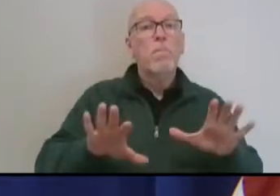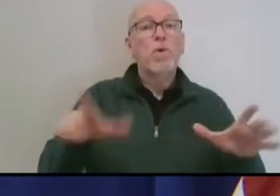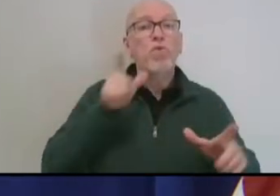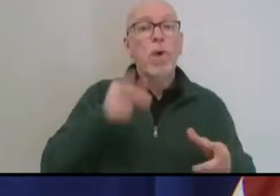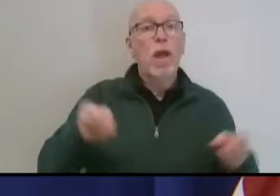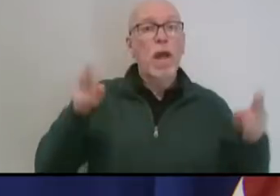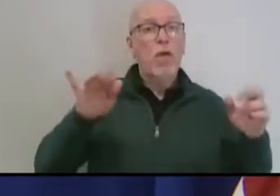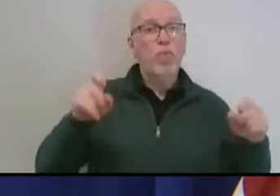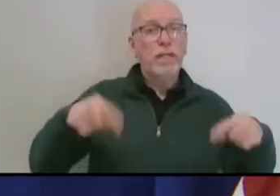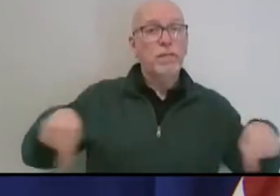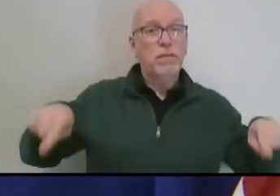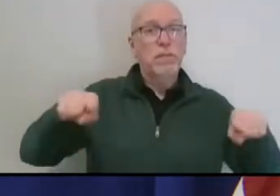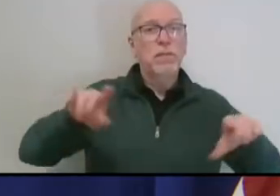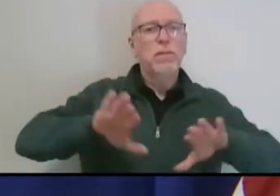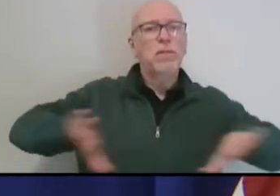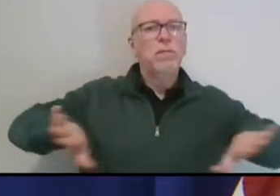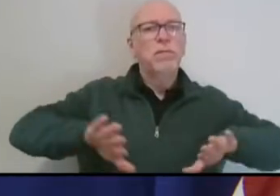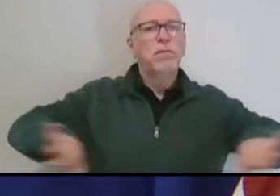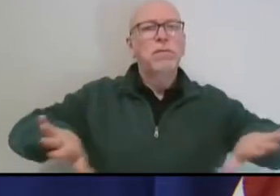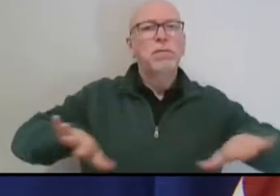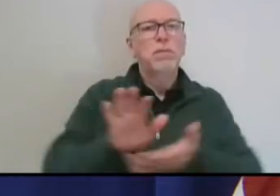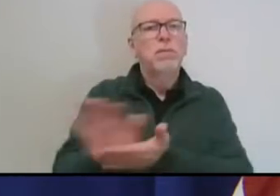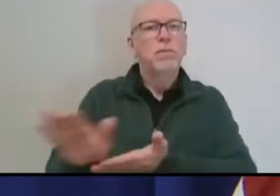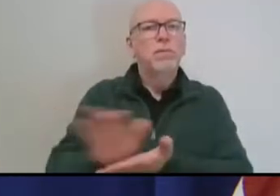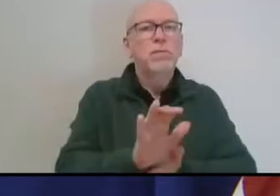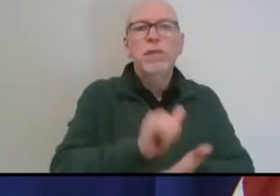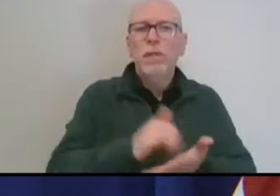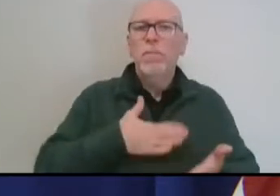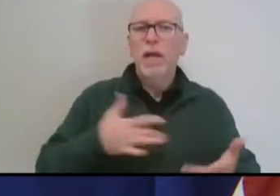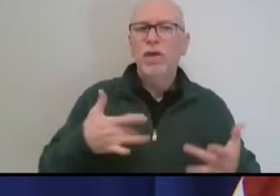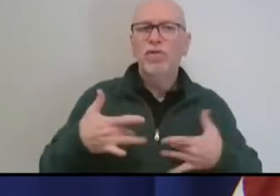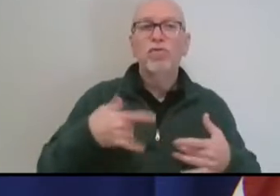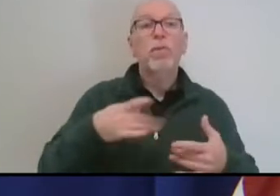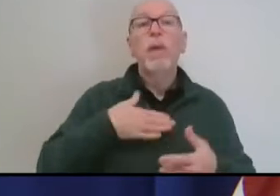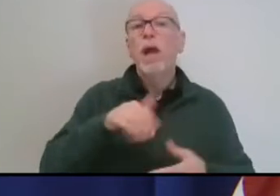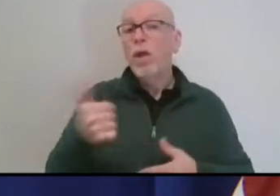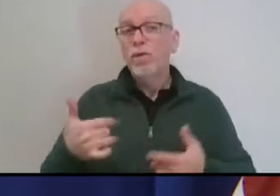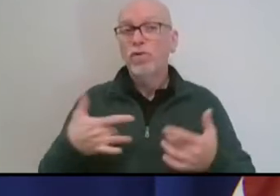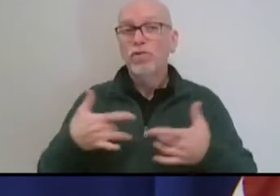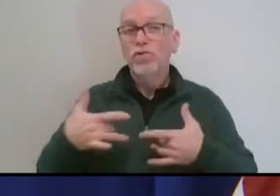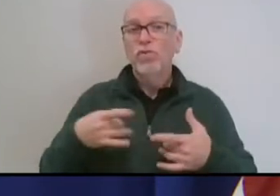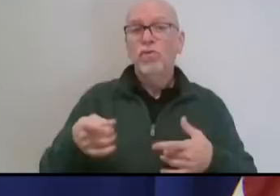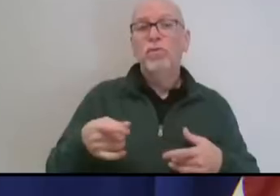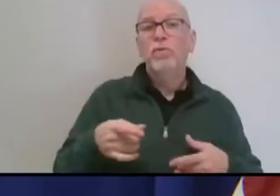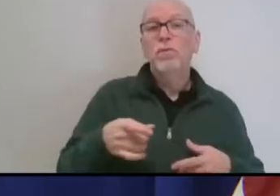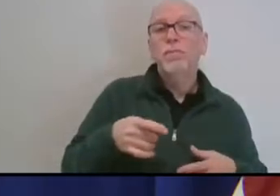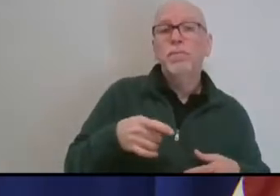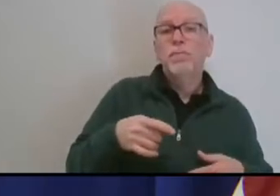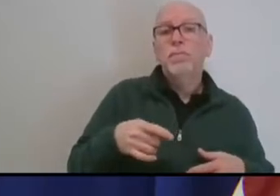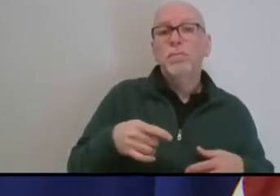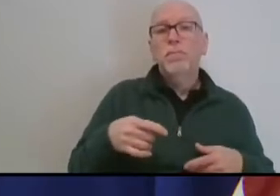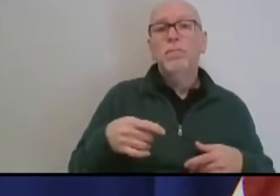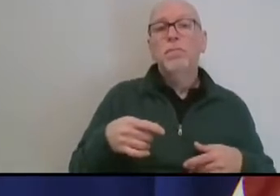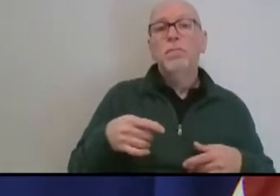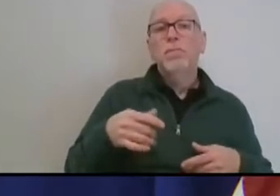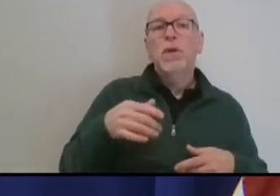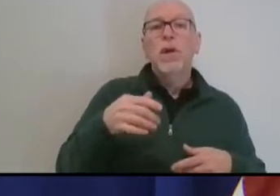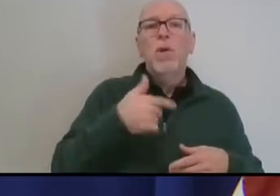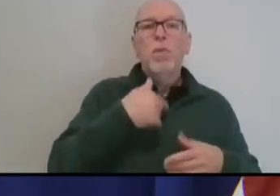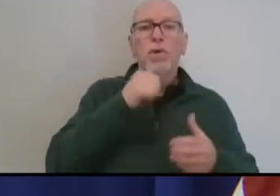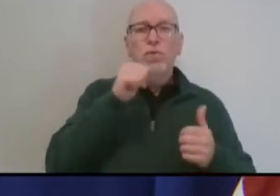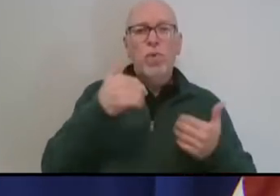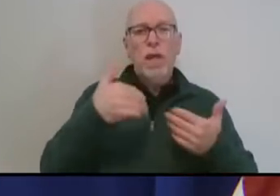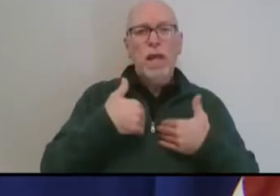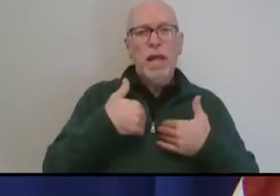risk. And that's my concern. My other concern is that we don't have sight